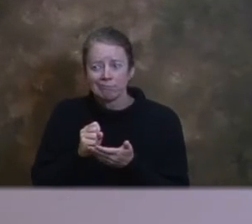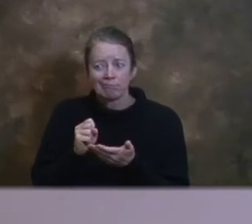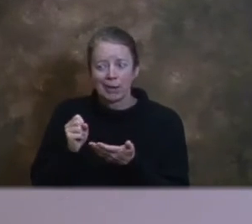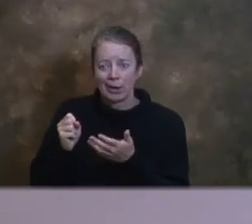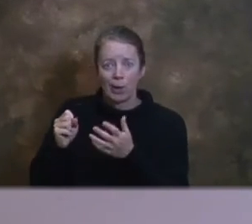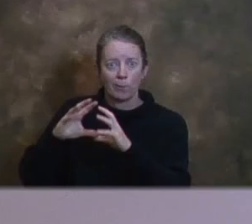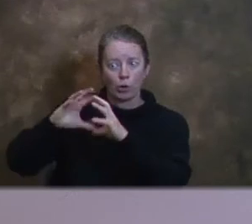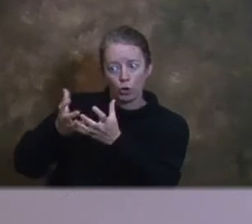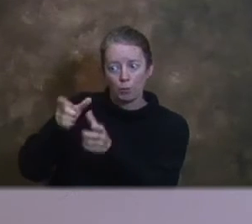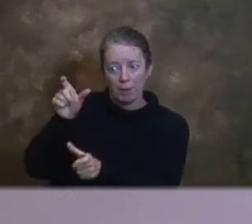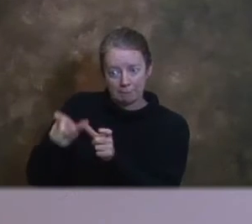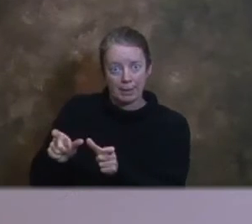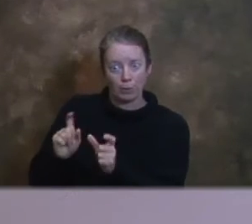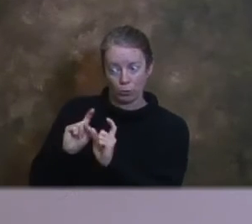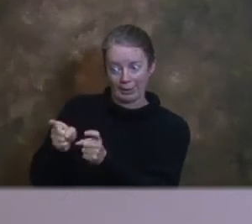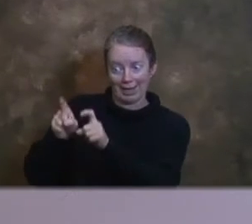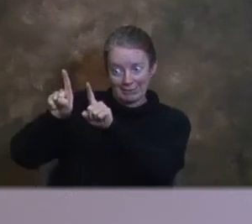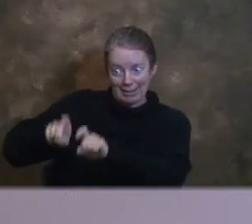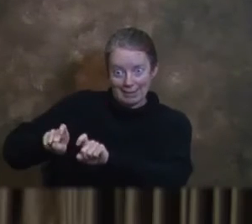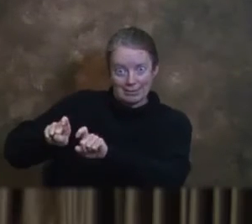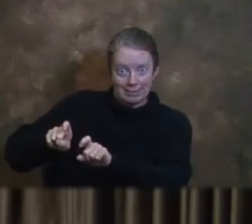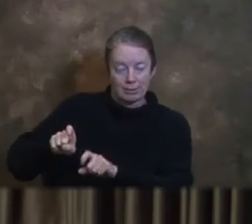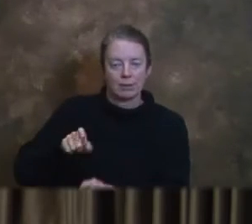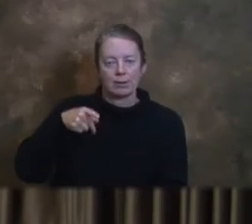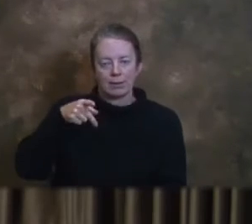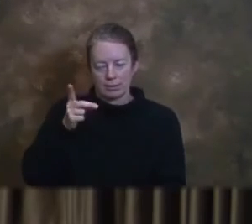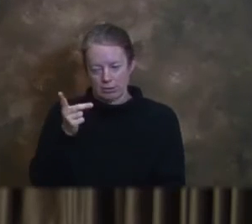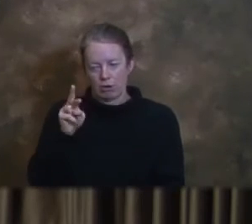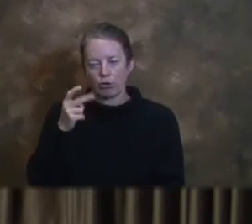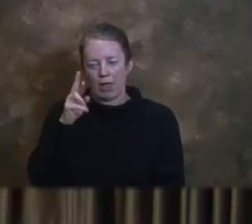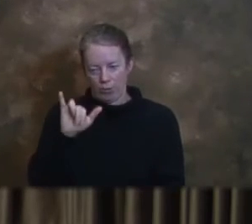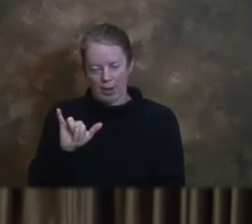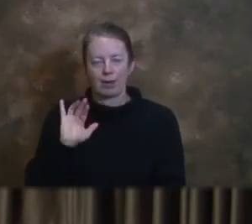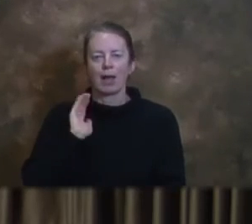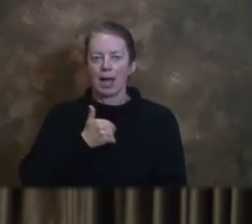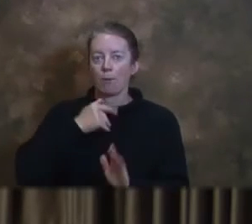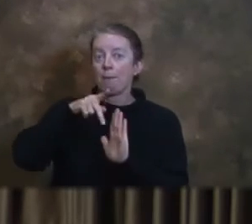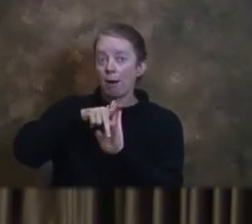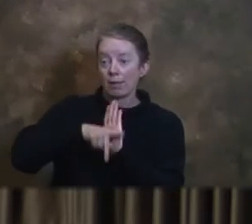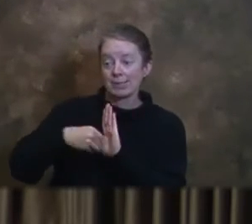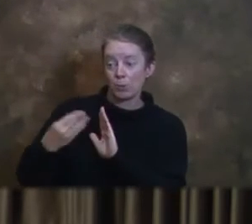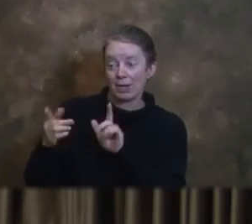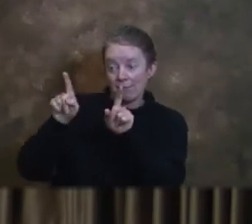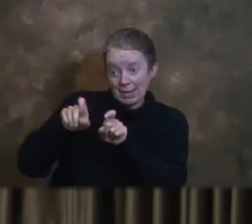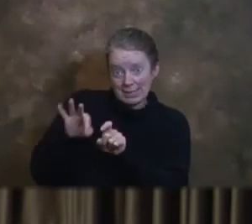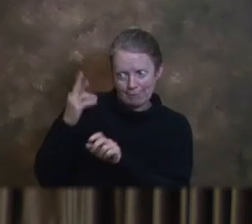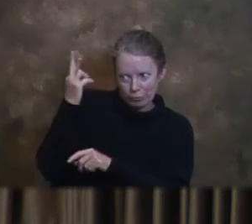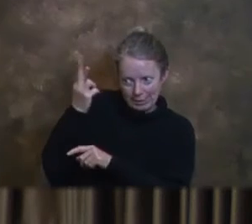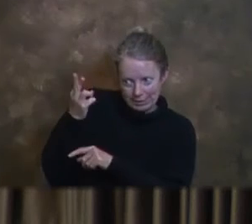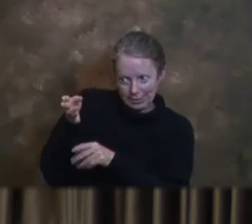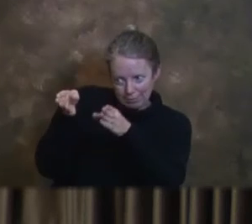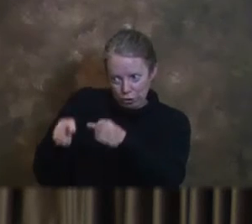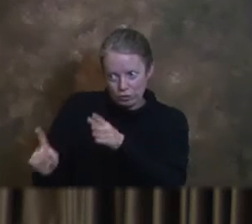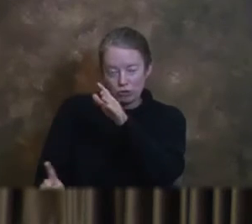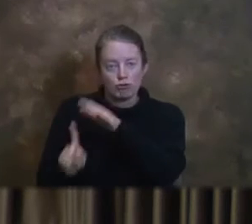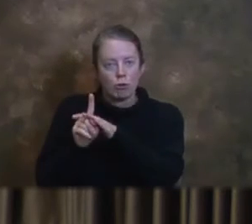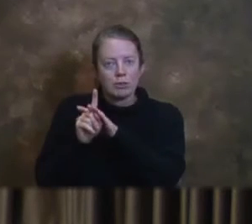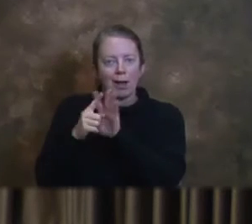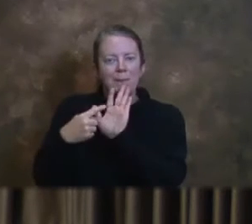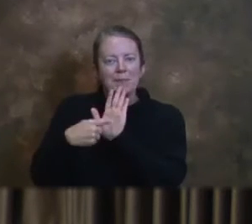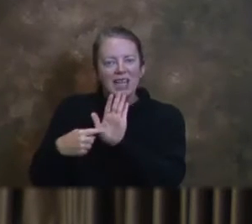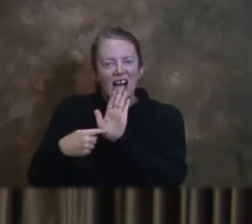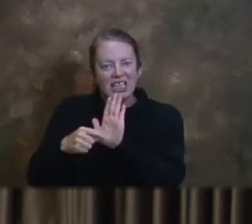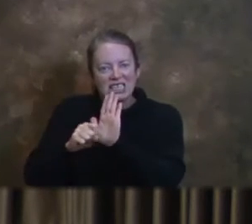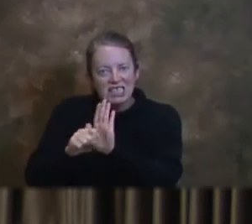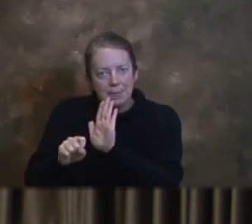are. Yeah, we test, so our testing policy is to test when there's an indication. They come in with signs or symptoms of COVID illness, which of